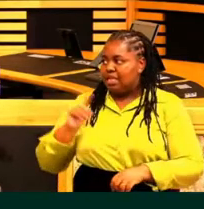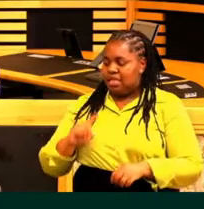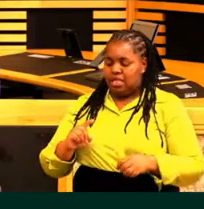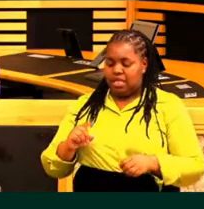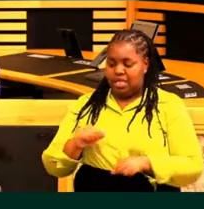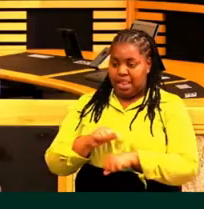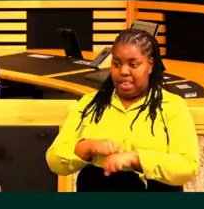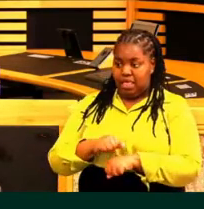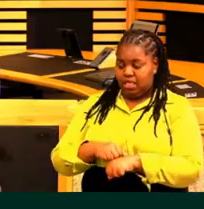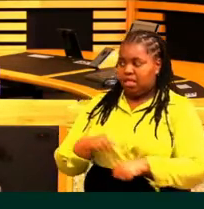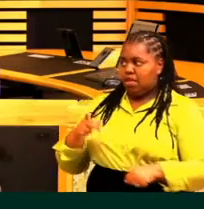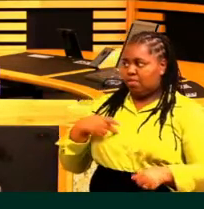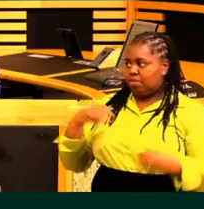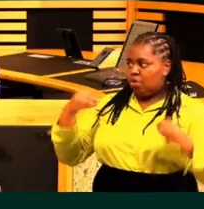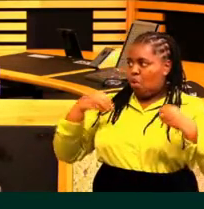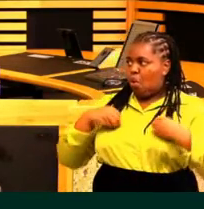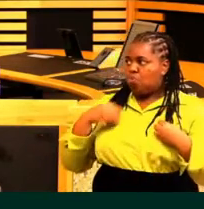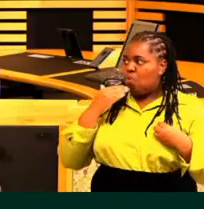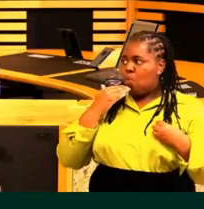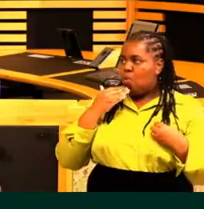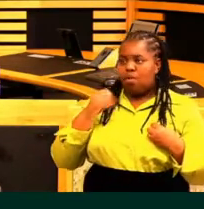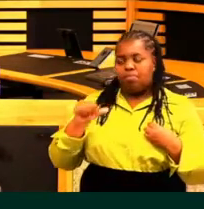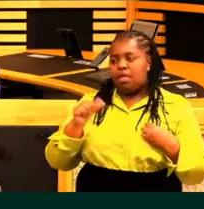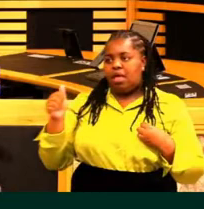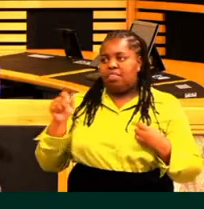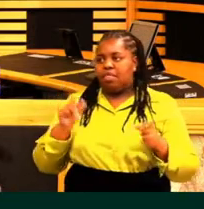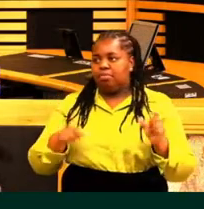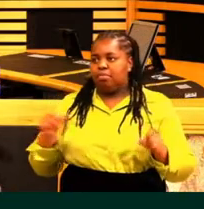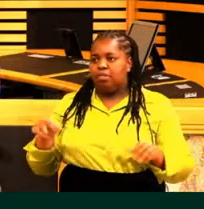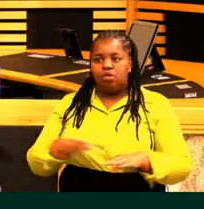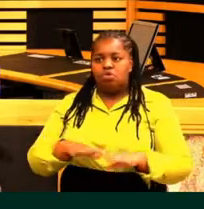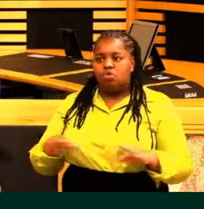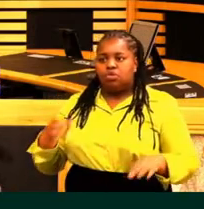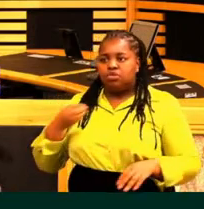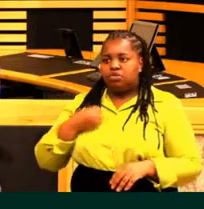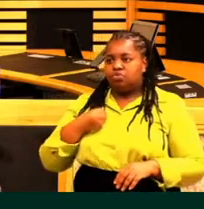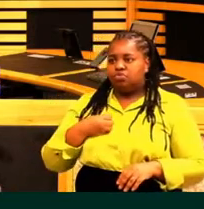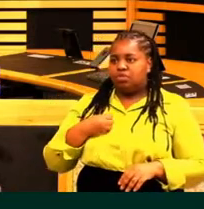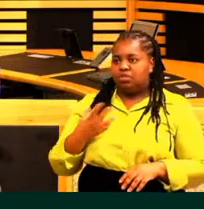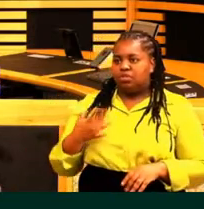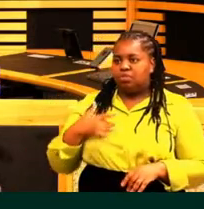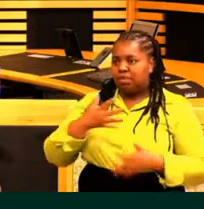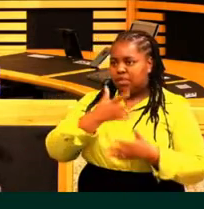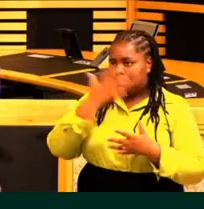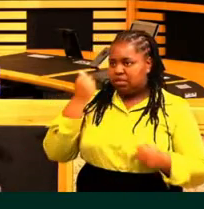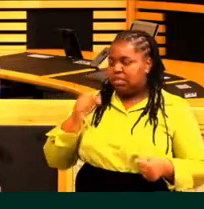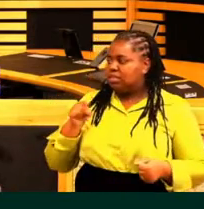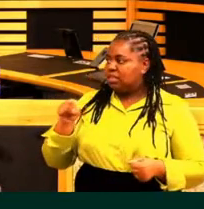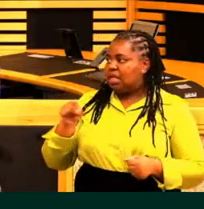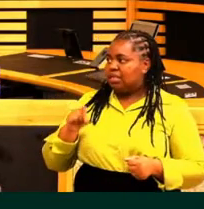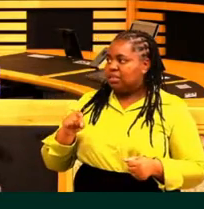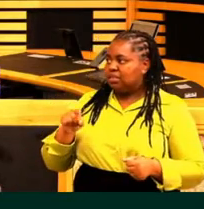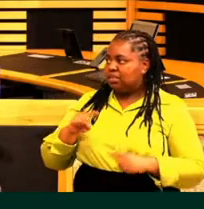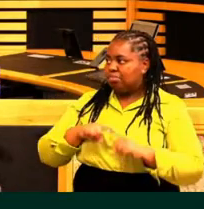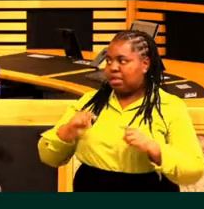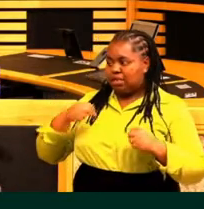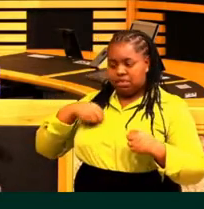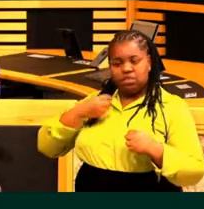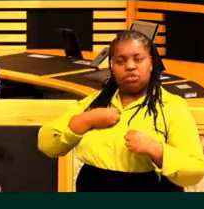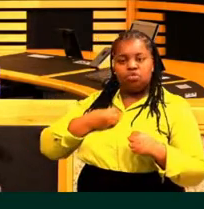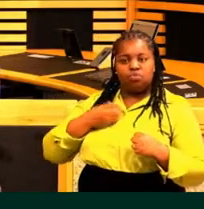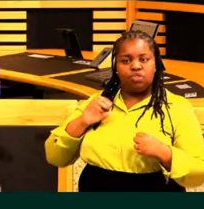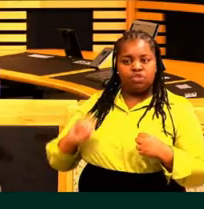are being owned by the other people not youth we don't know of that industry inquiry